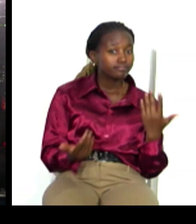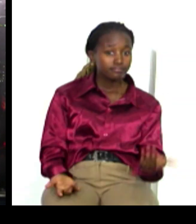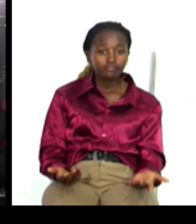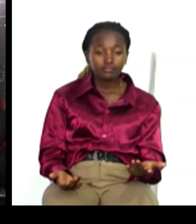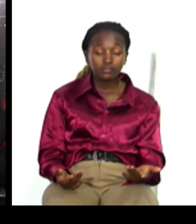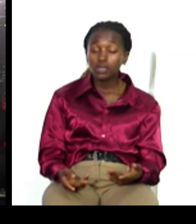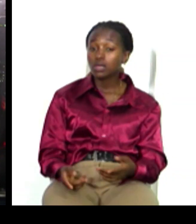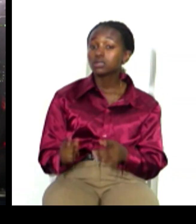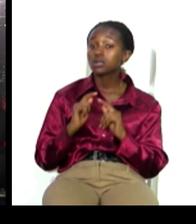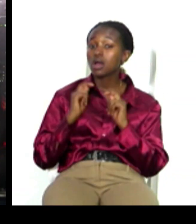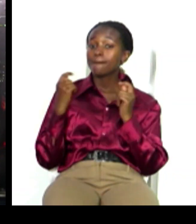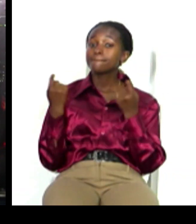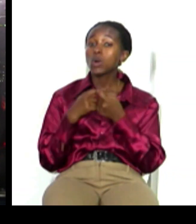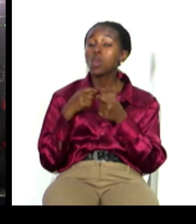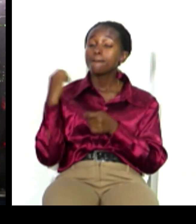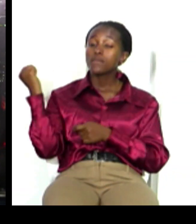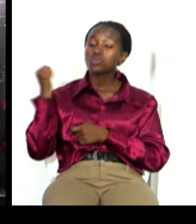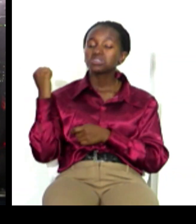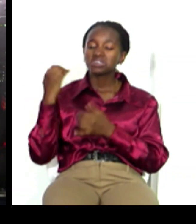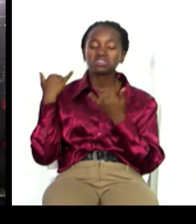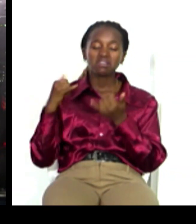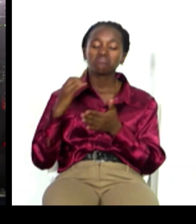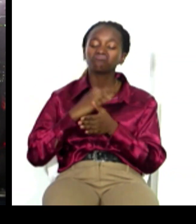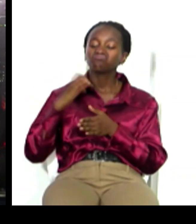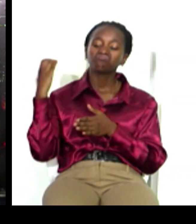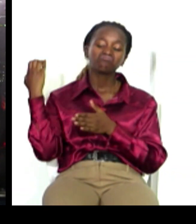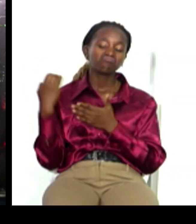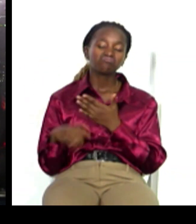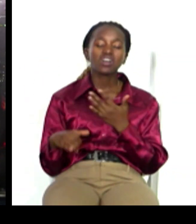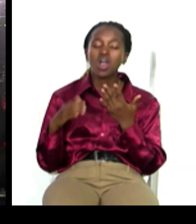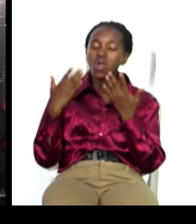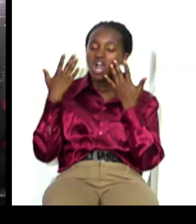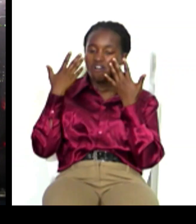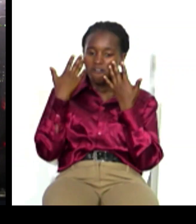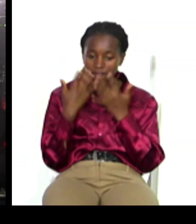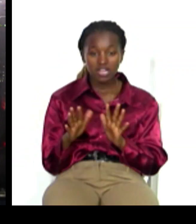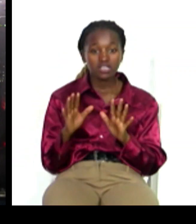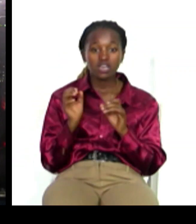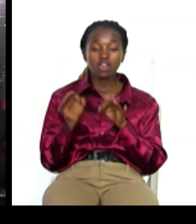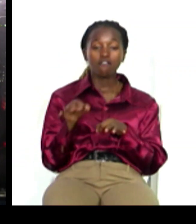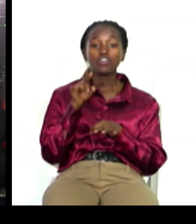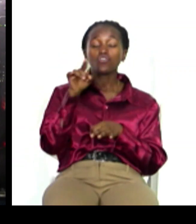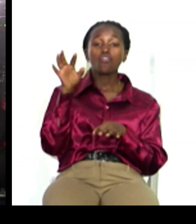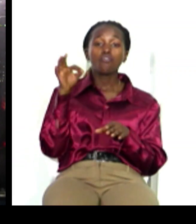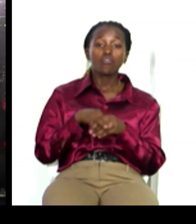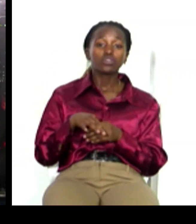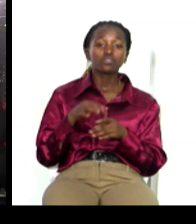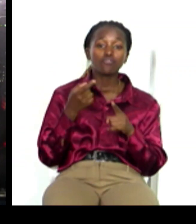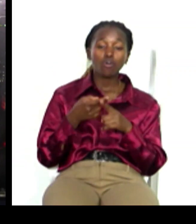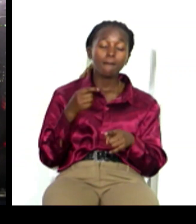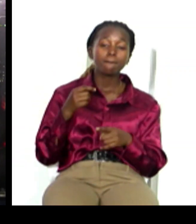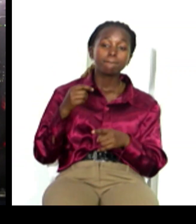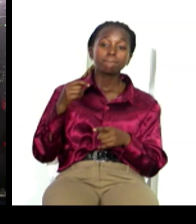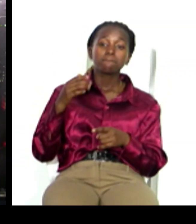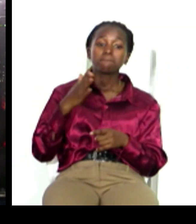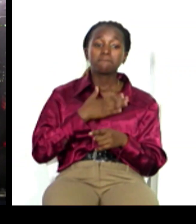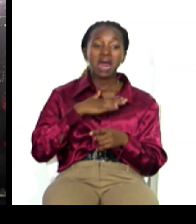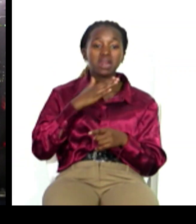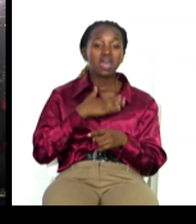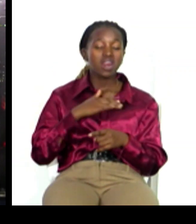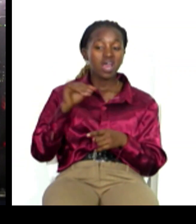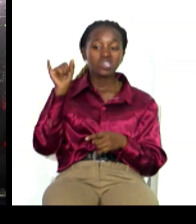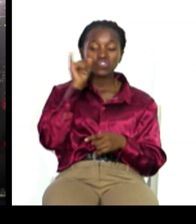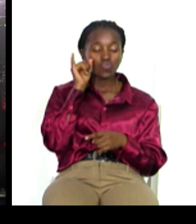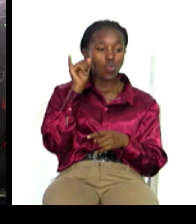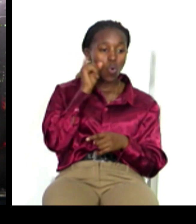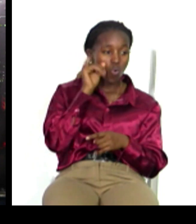tribal politics, it's over. Ile story yenye ati mtu anapiga kura, huyu ni mtu wetu wa Mandera, huyu ni mtu wetu wa Garissa, huyu